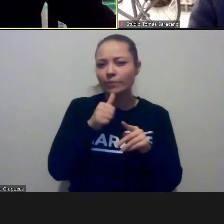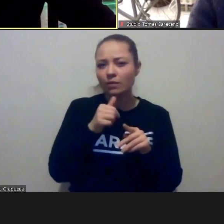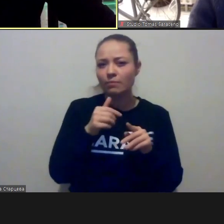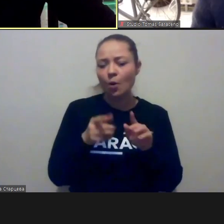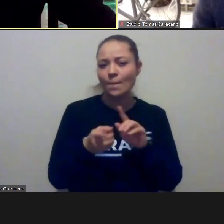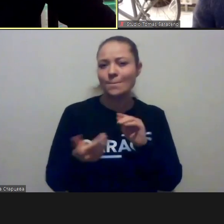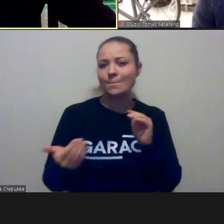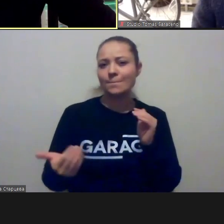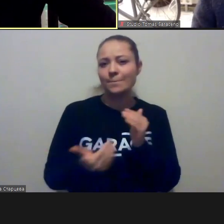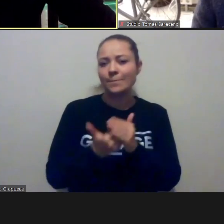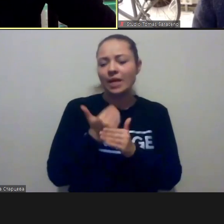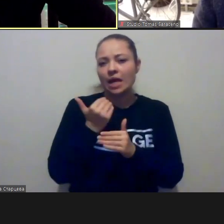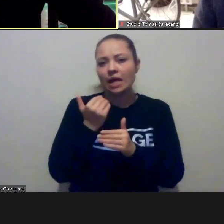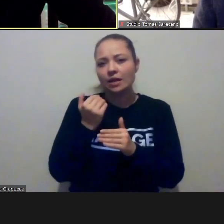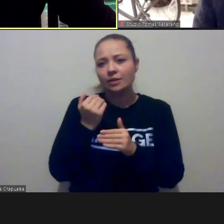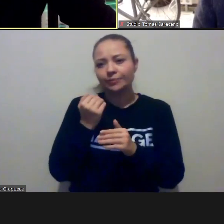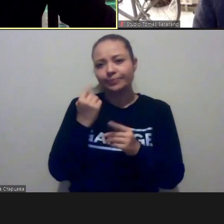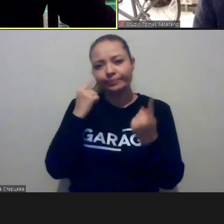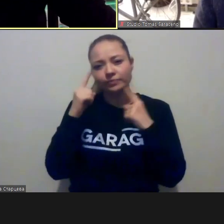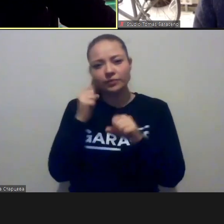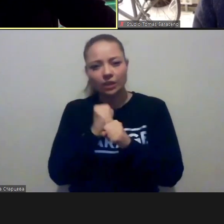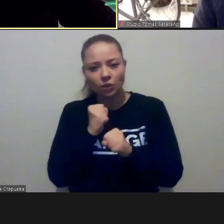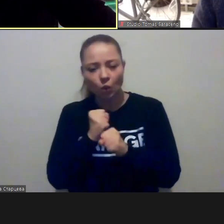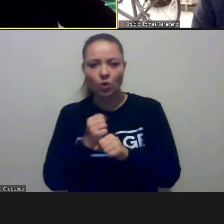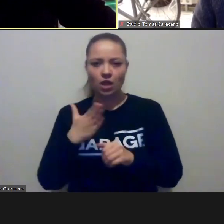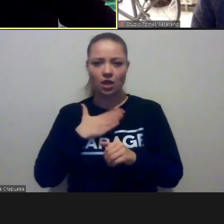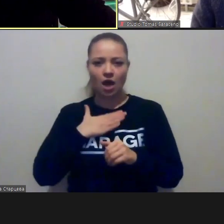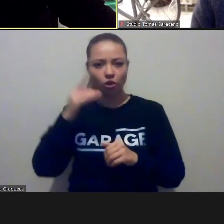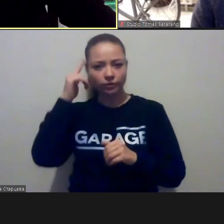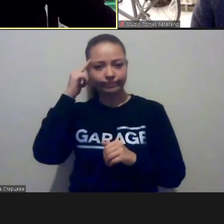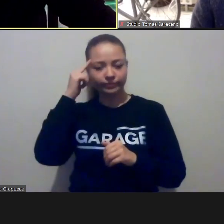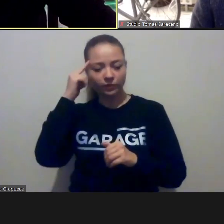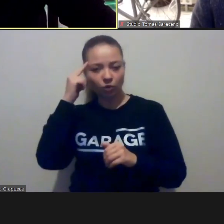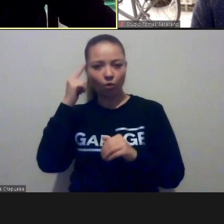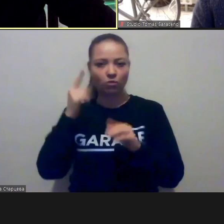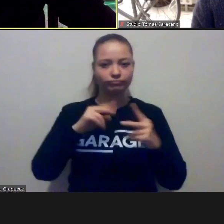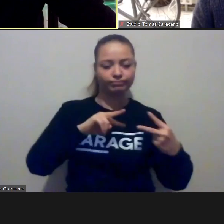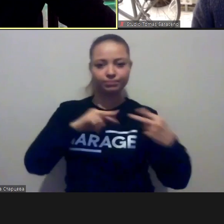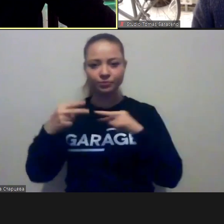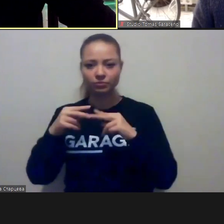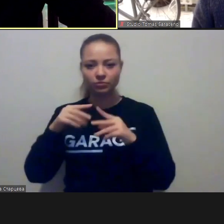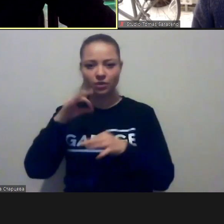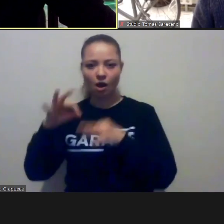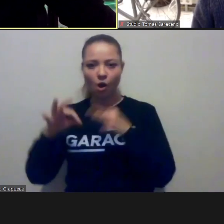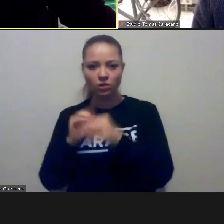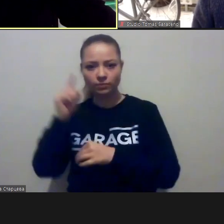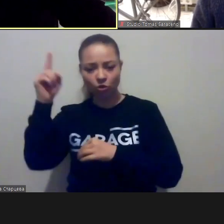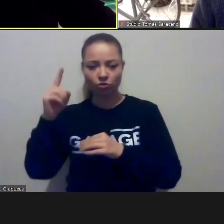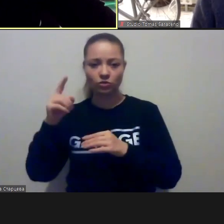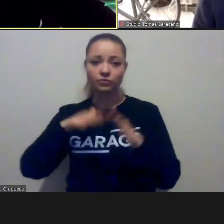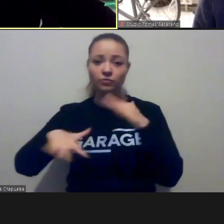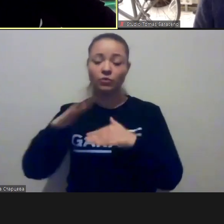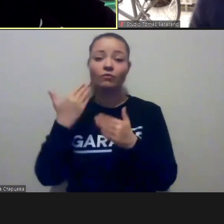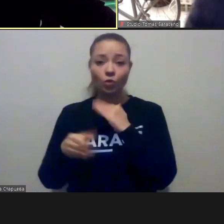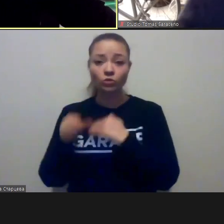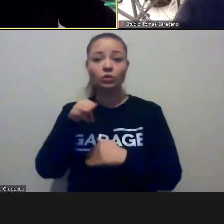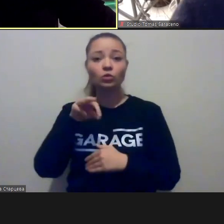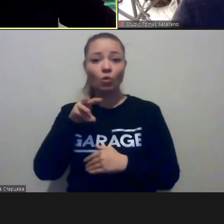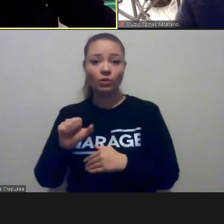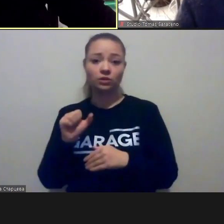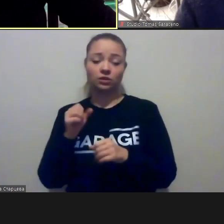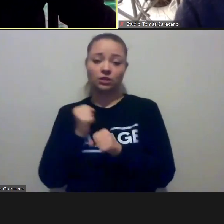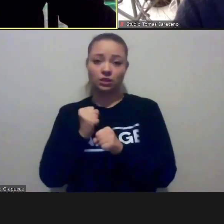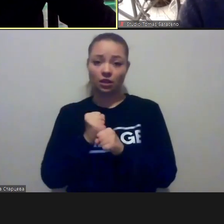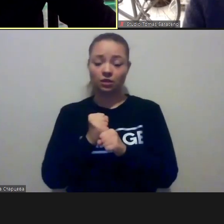and remaking our sensory modes to the rhythm of the planet and the rhythm of the space,